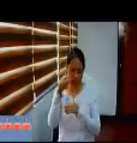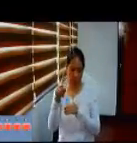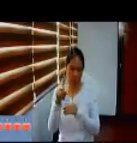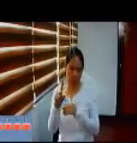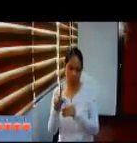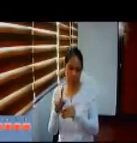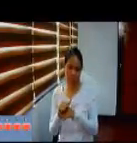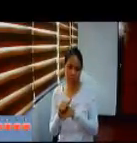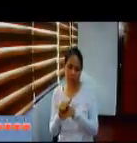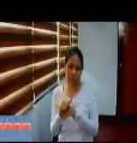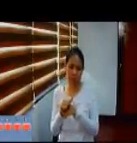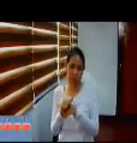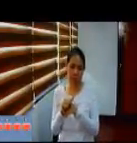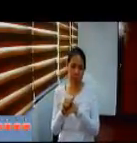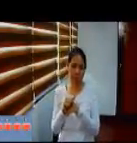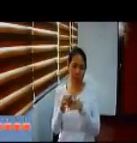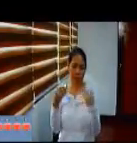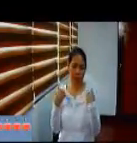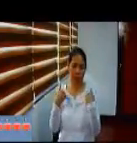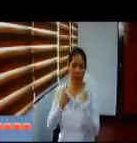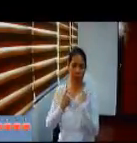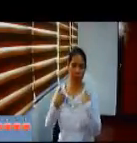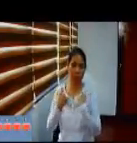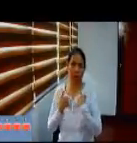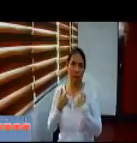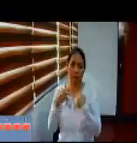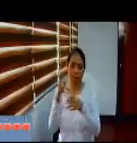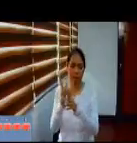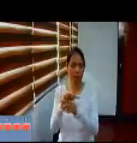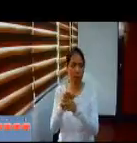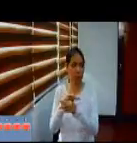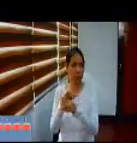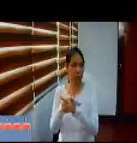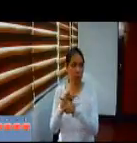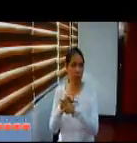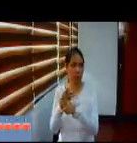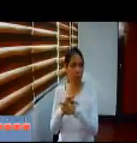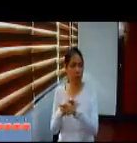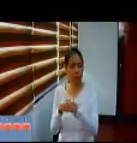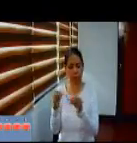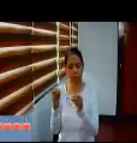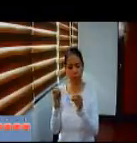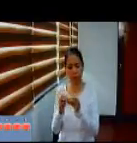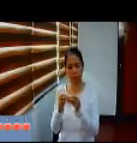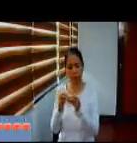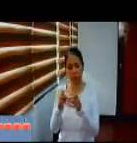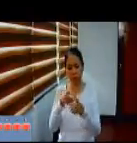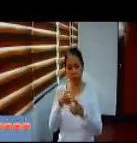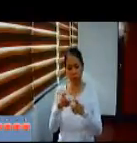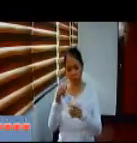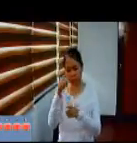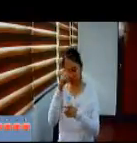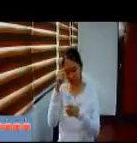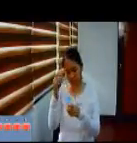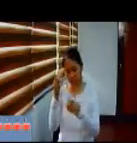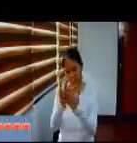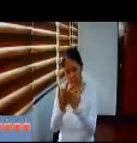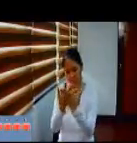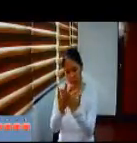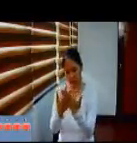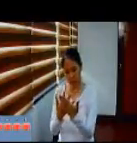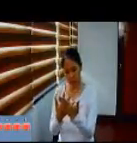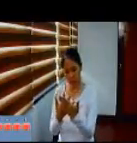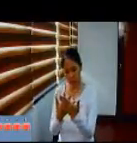livestock production in this country can is a little bit more controlled because nakakulong yan, saka ano.